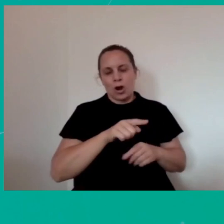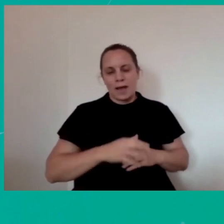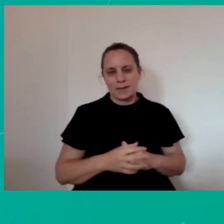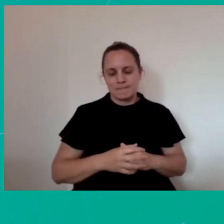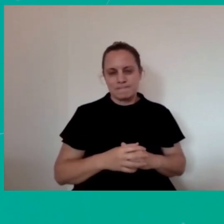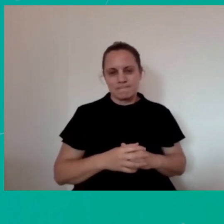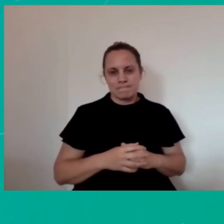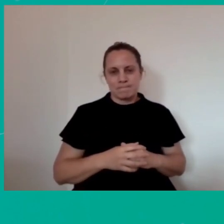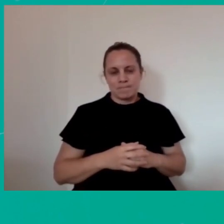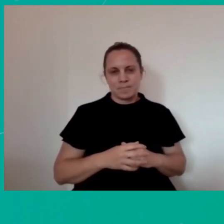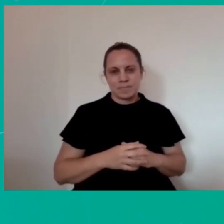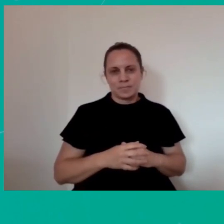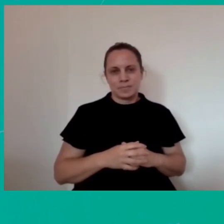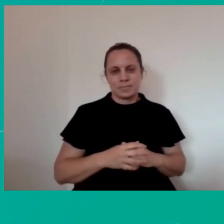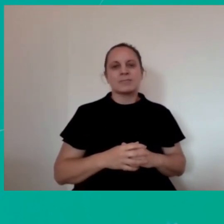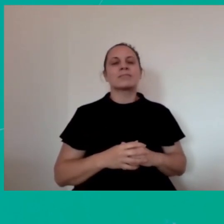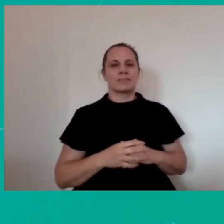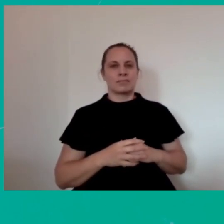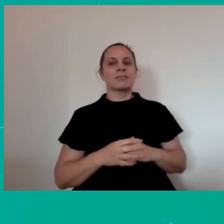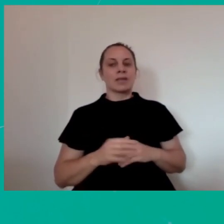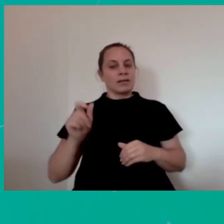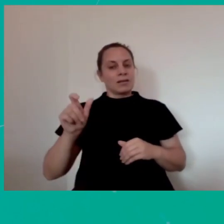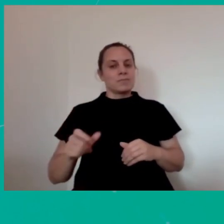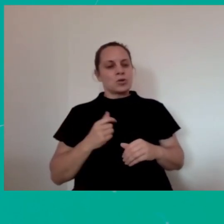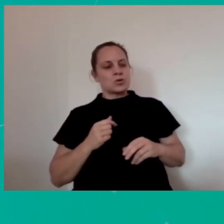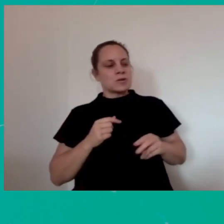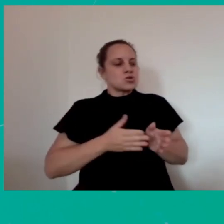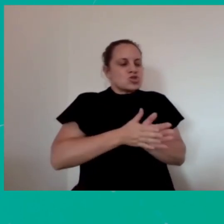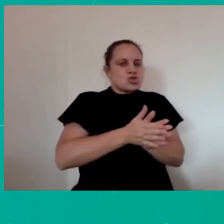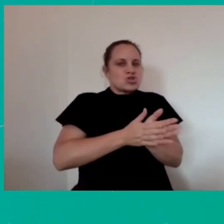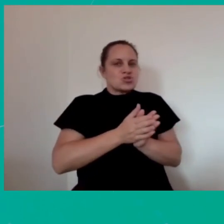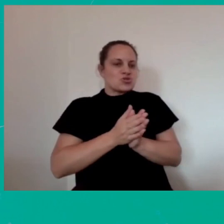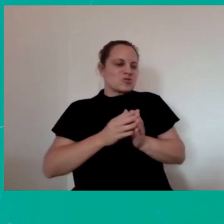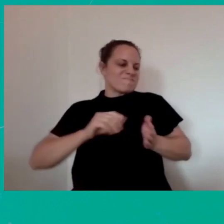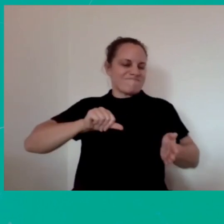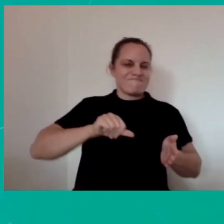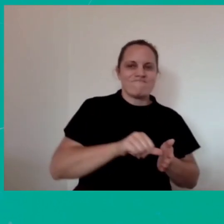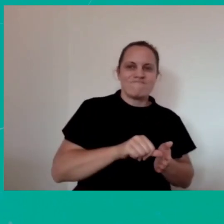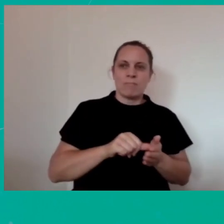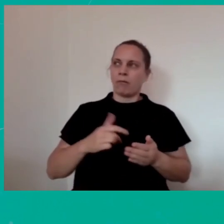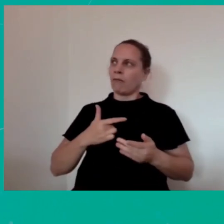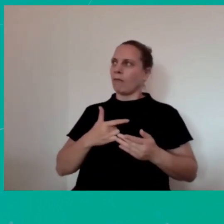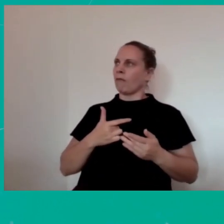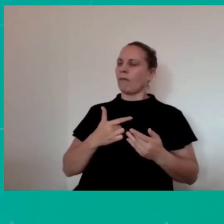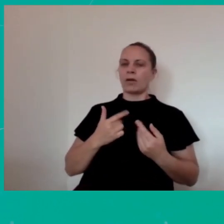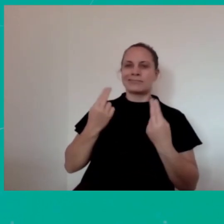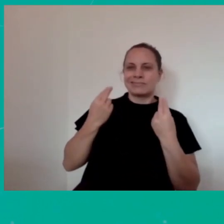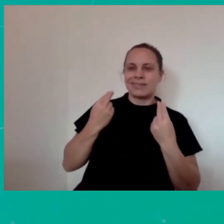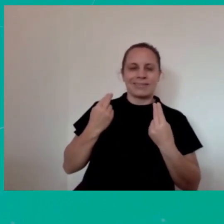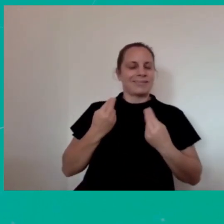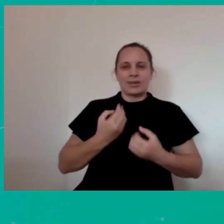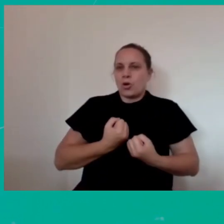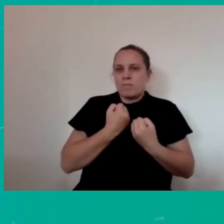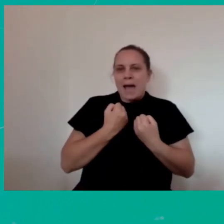People are predated upon and harmed when they are perceived as powerless and without support or cultural value.